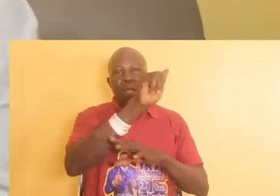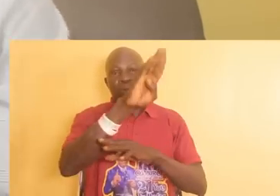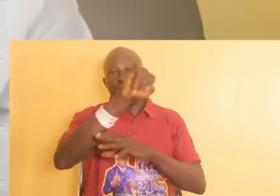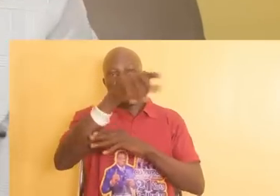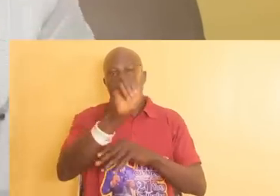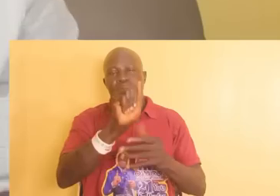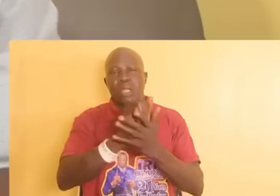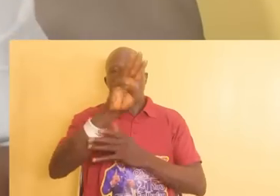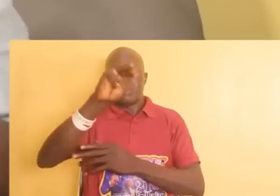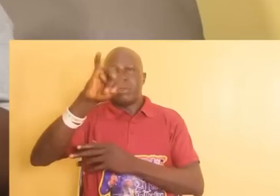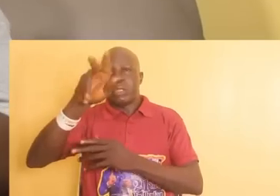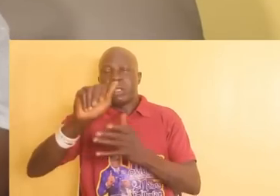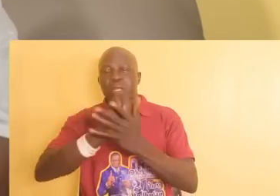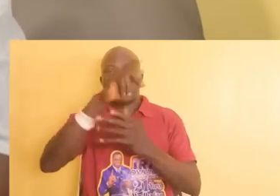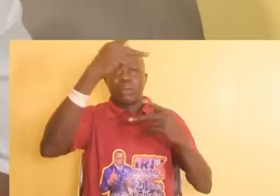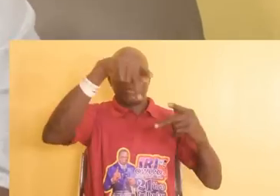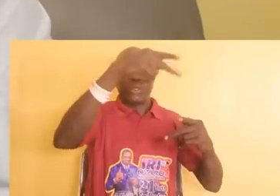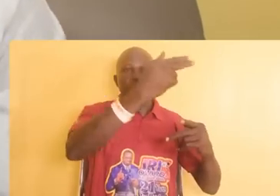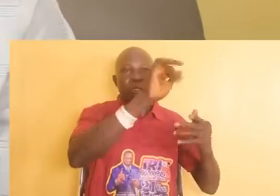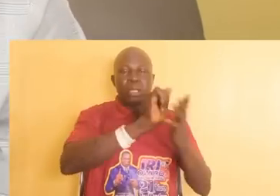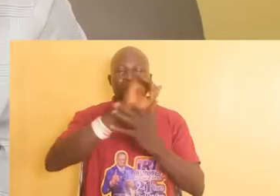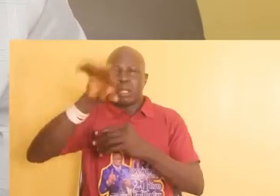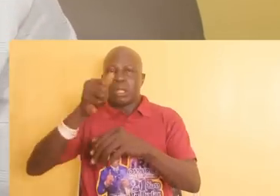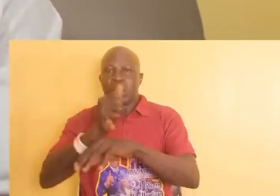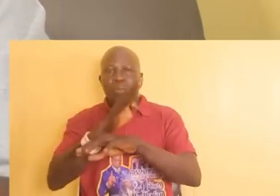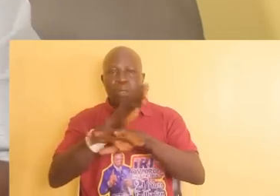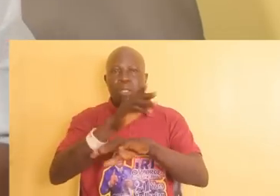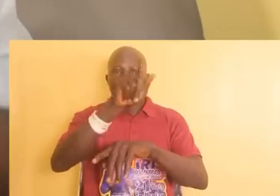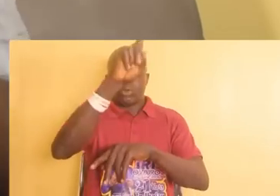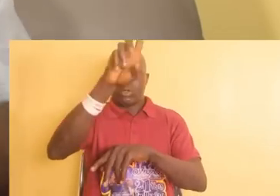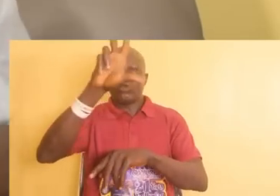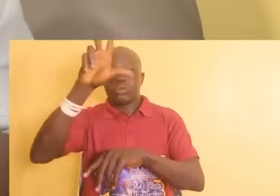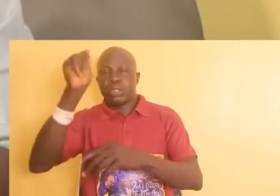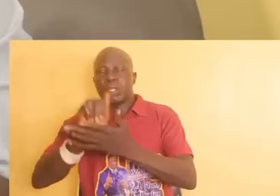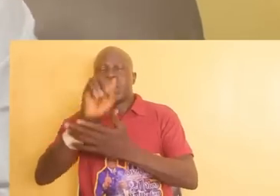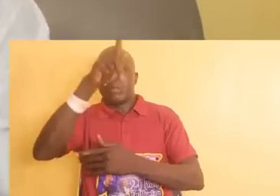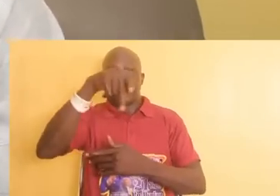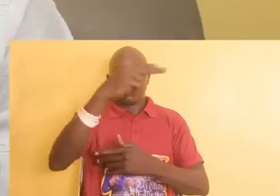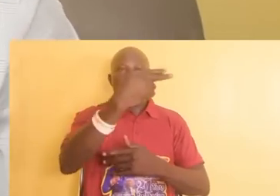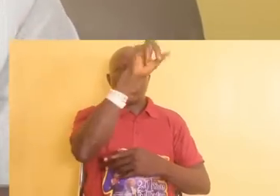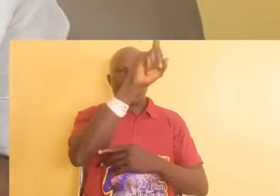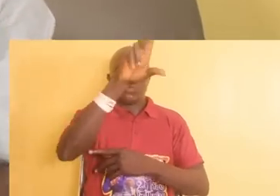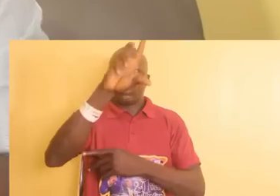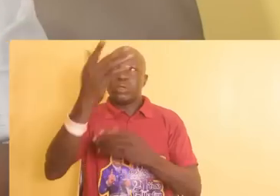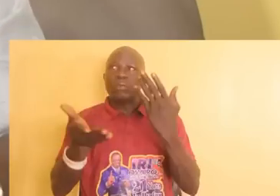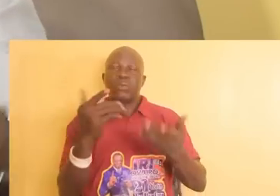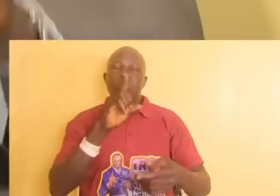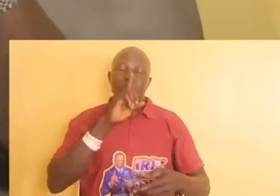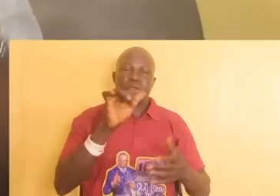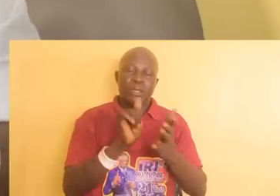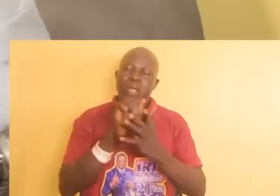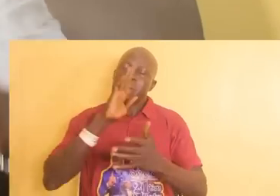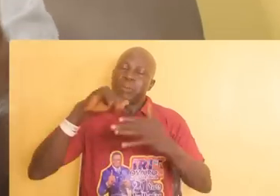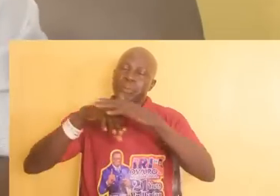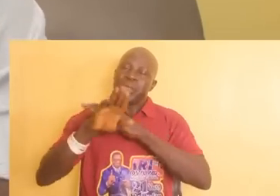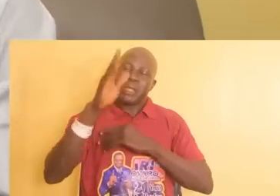abuja mina mina potako potako abe okuta 1 2 3 potako 1 2 3 make sure pe o de